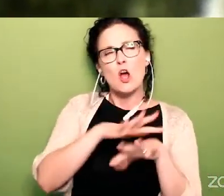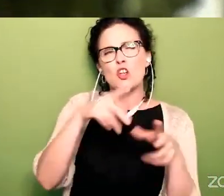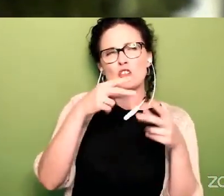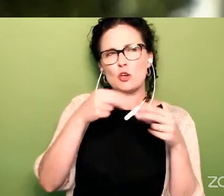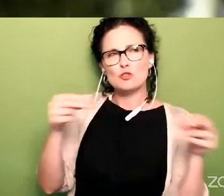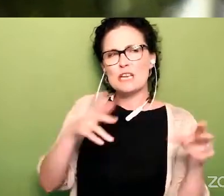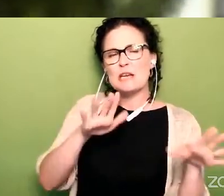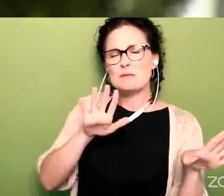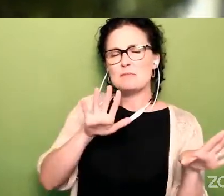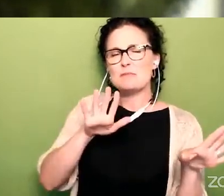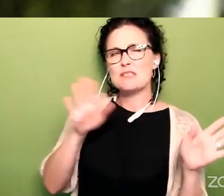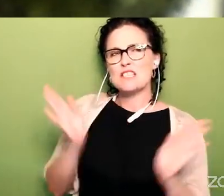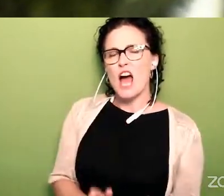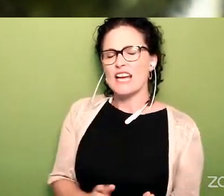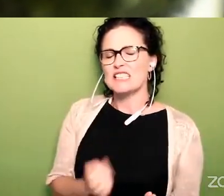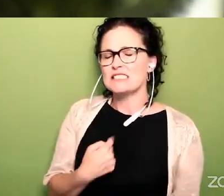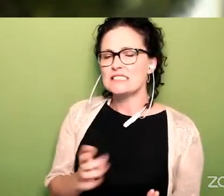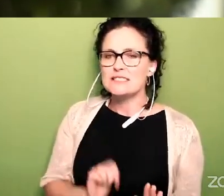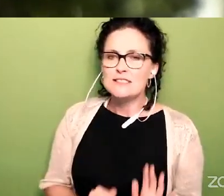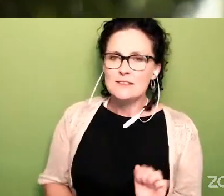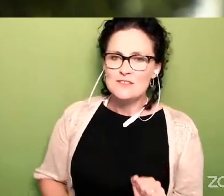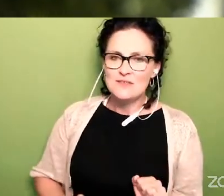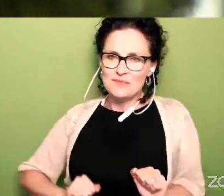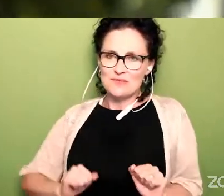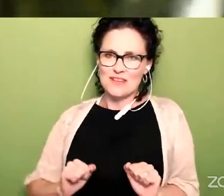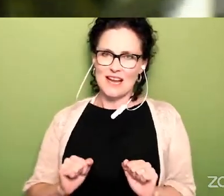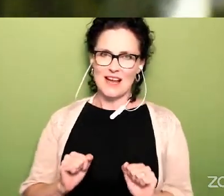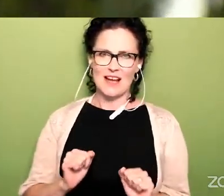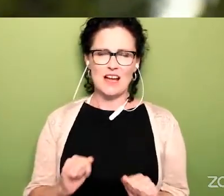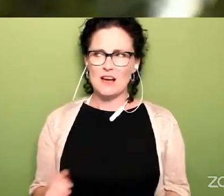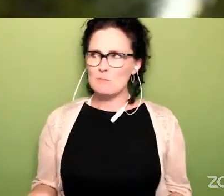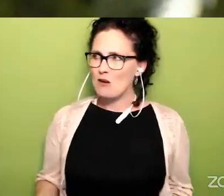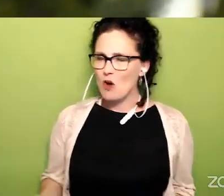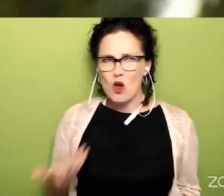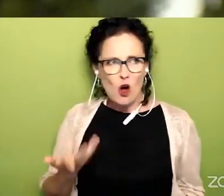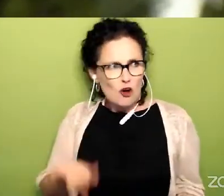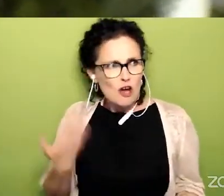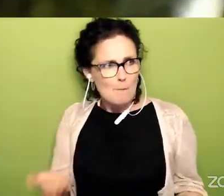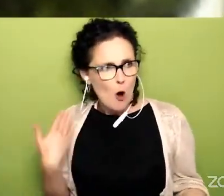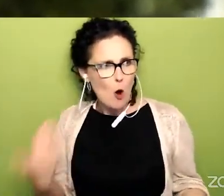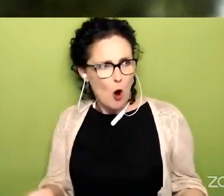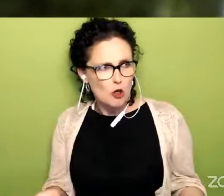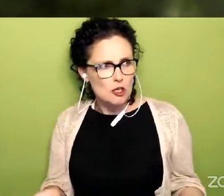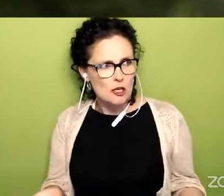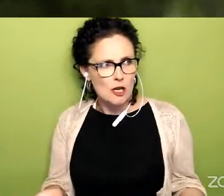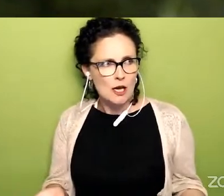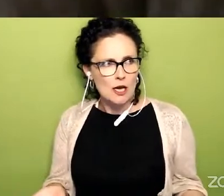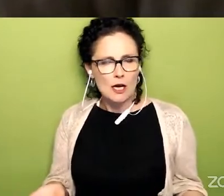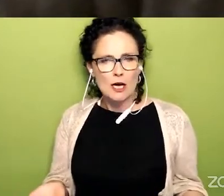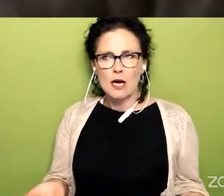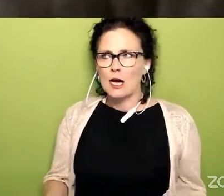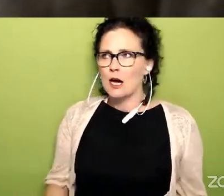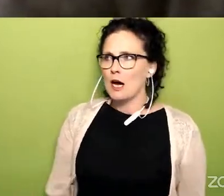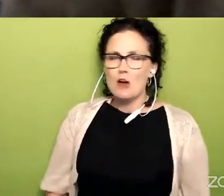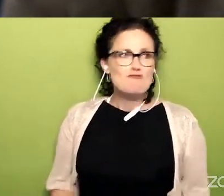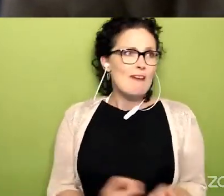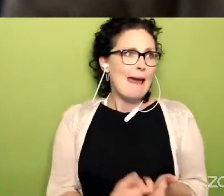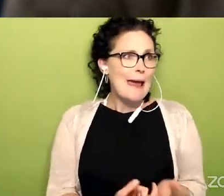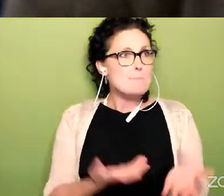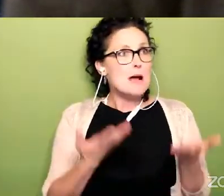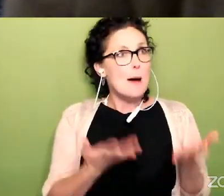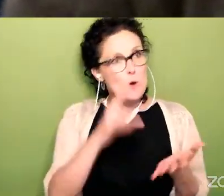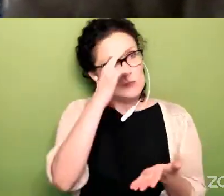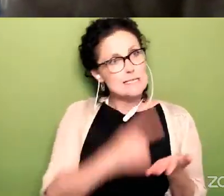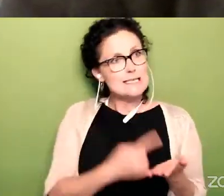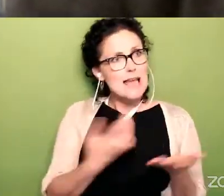Raheem, I'm here, man. Sorry. Hurry up, man. Oh my god. Yeah, thank you. Hurry up. Maymuna, I'm going.